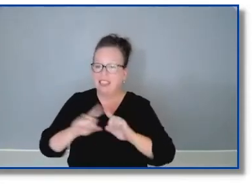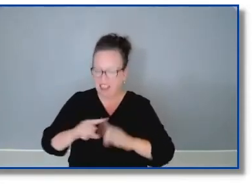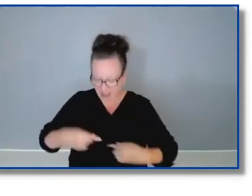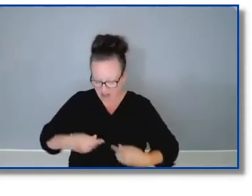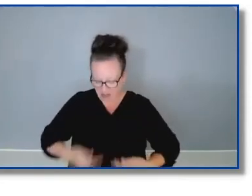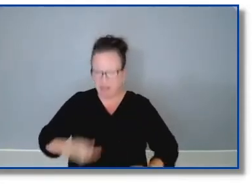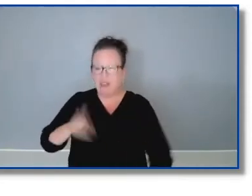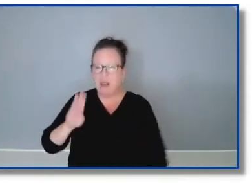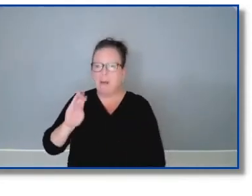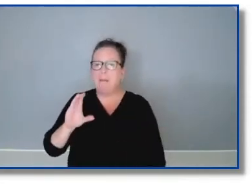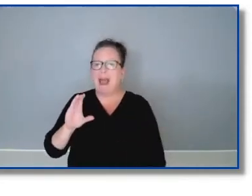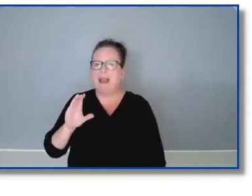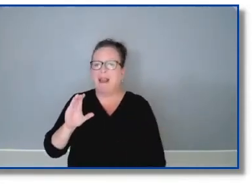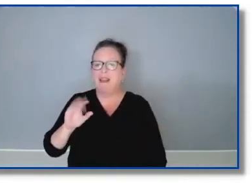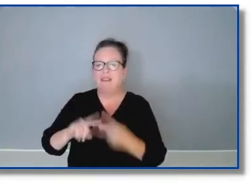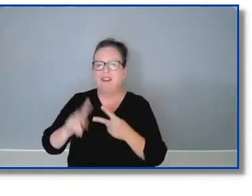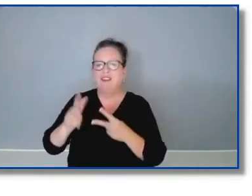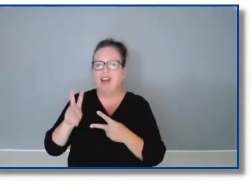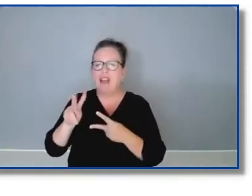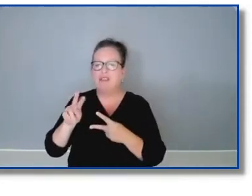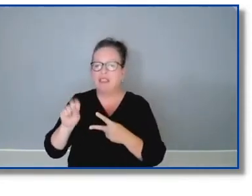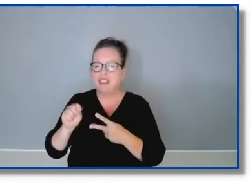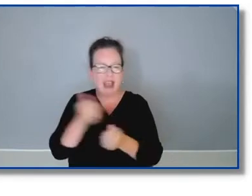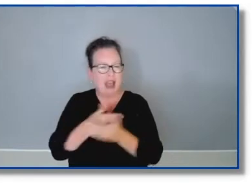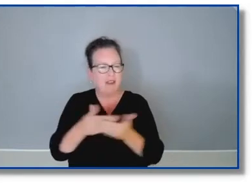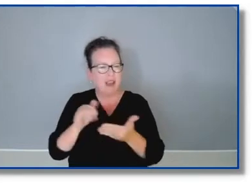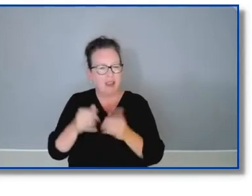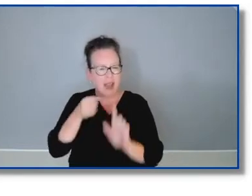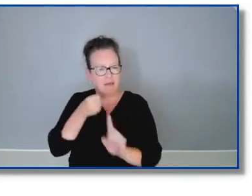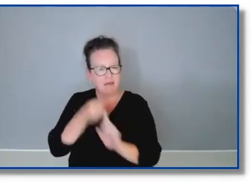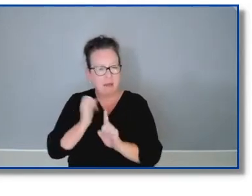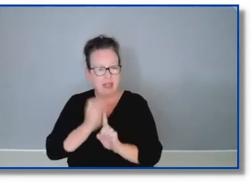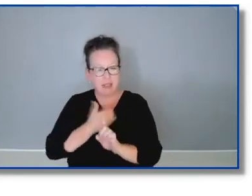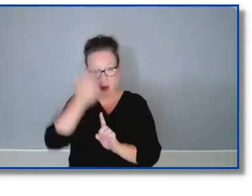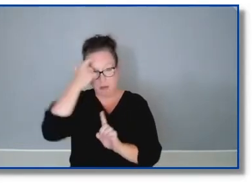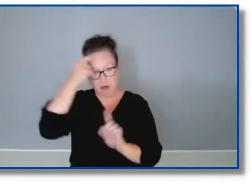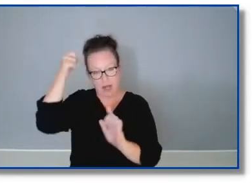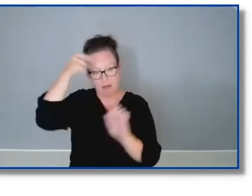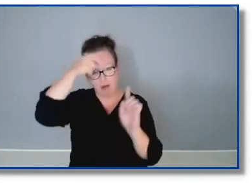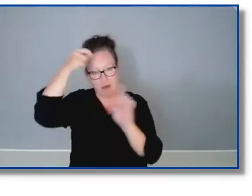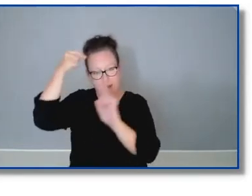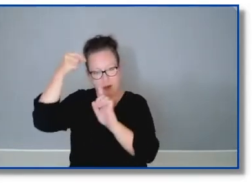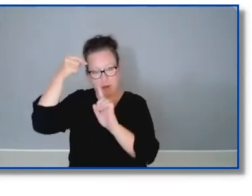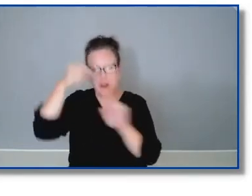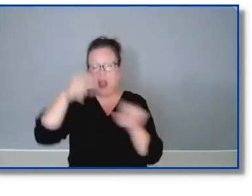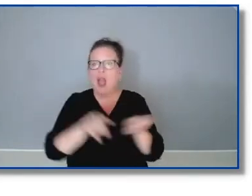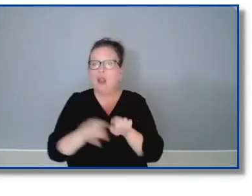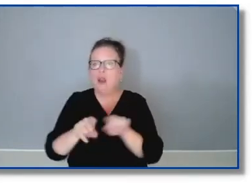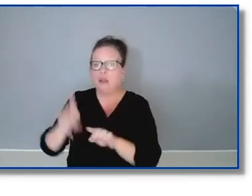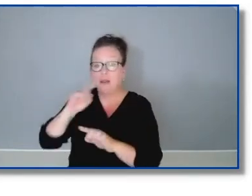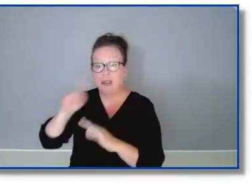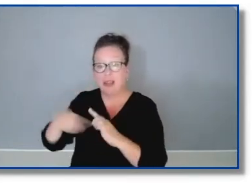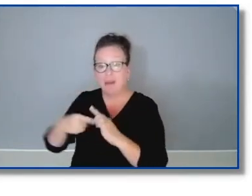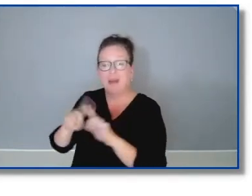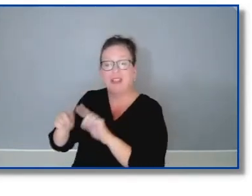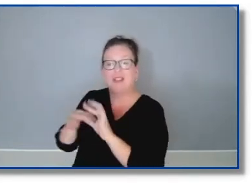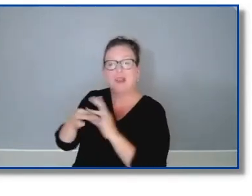our neurotransmitters in our brains. And then, on the other hand, the algorithms that are optimizing our